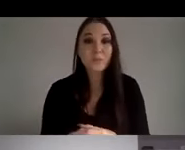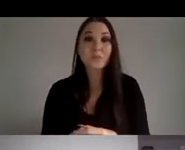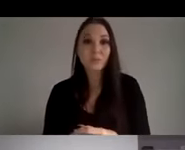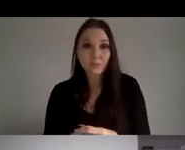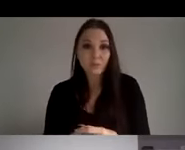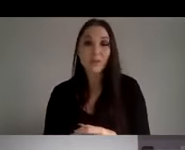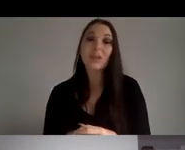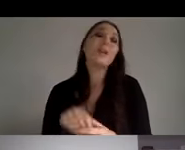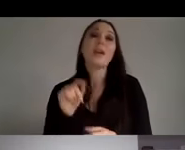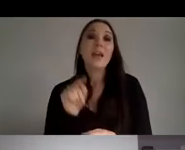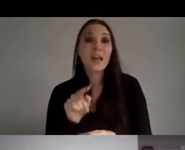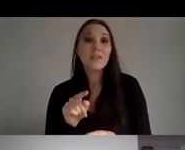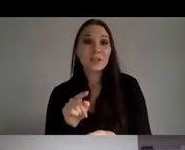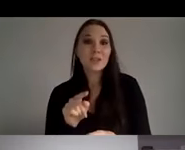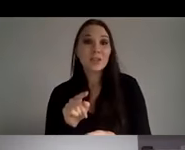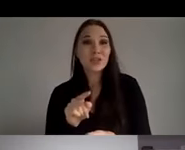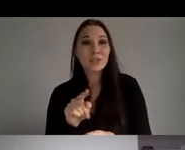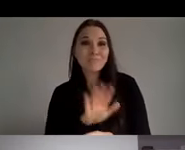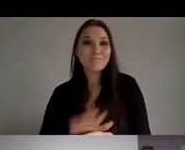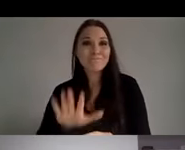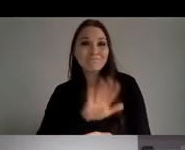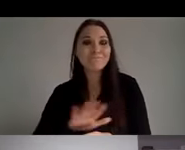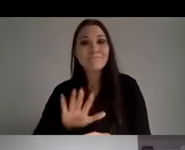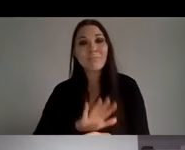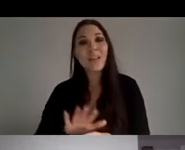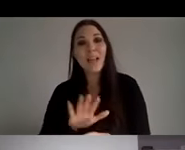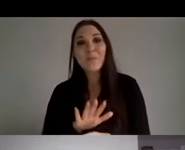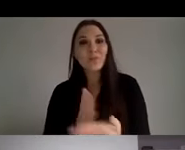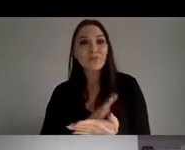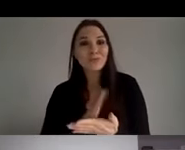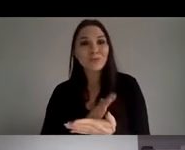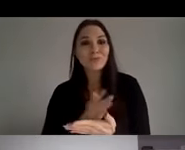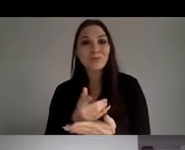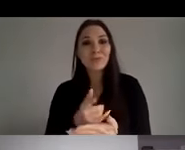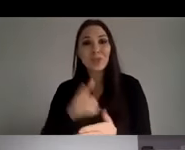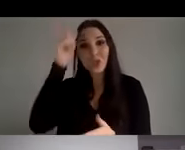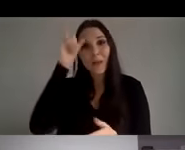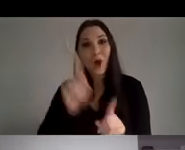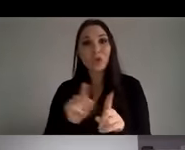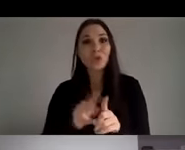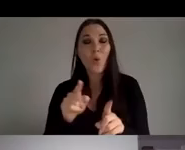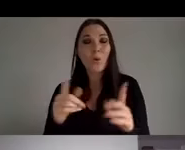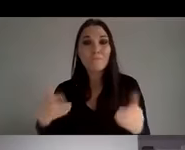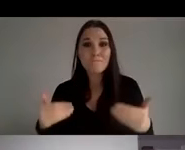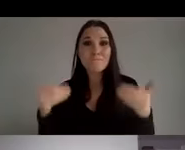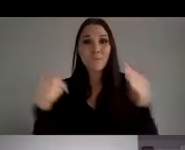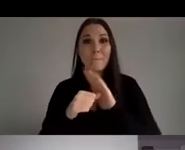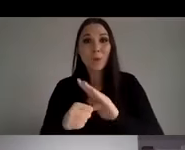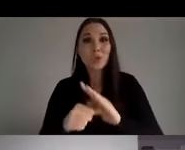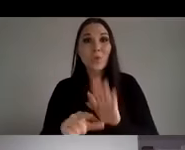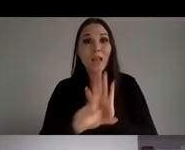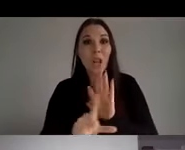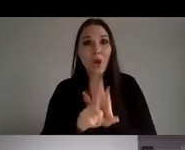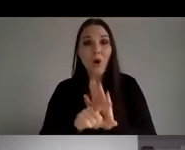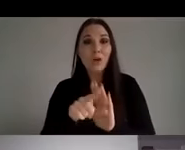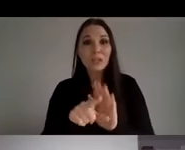Even there's still a little bit of a gray zone. So it's getting clearer and clearer. Germany's also like now really pushing with the laws so that the